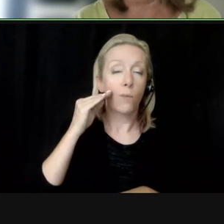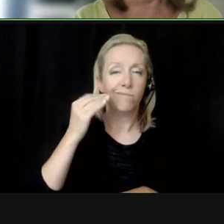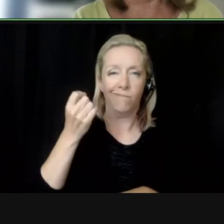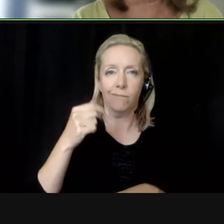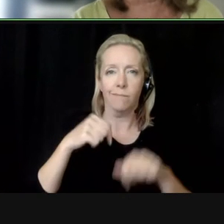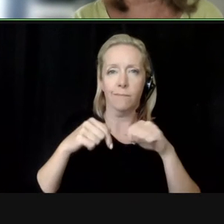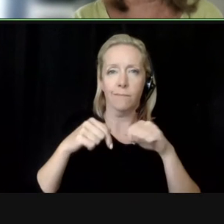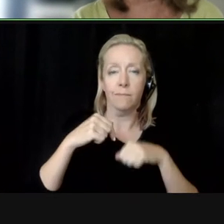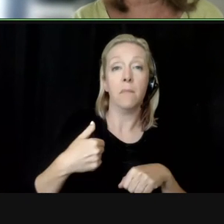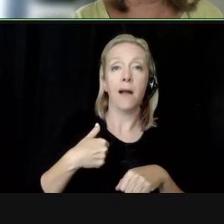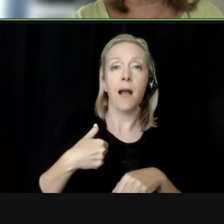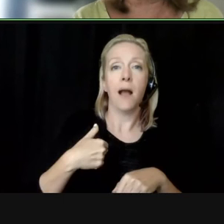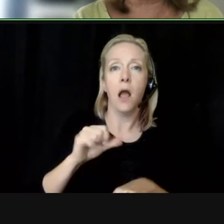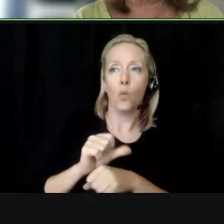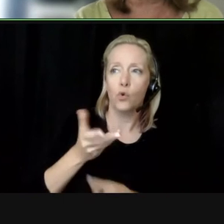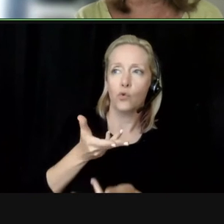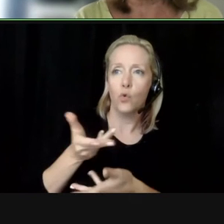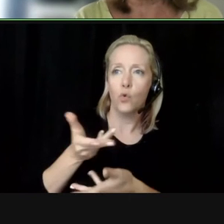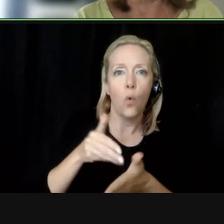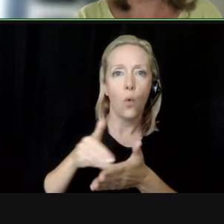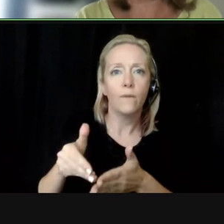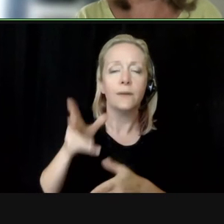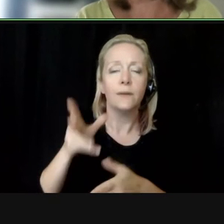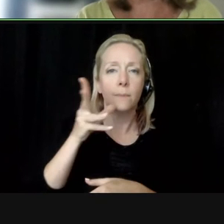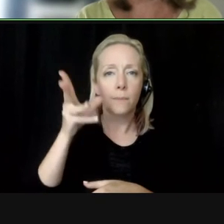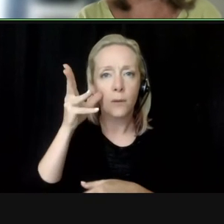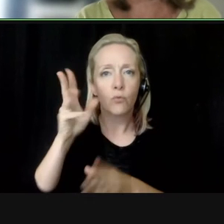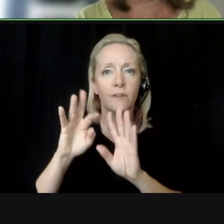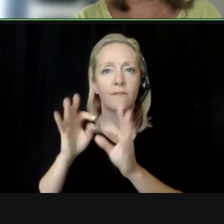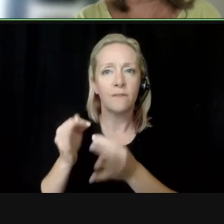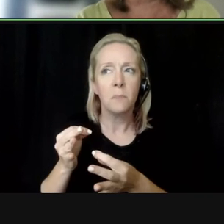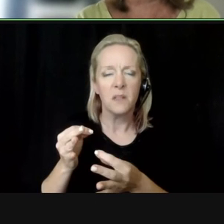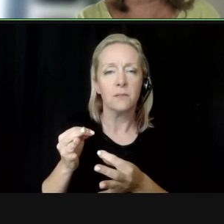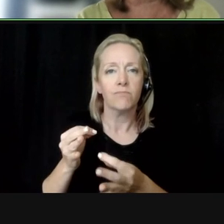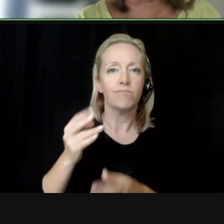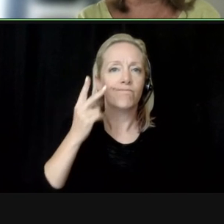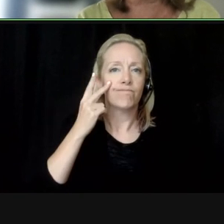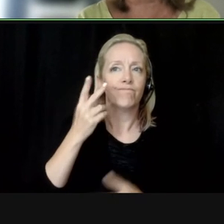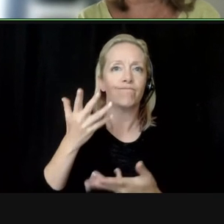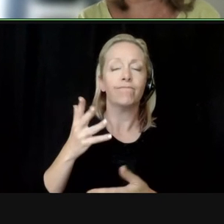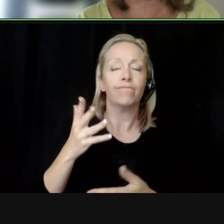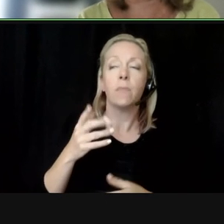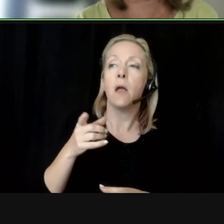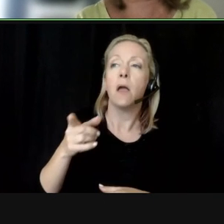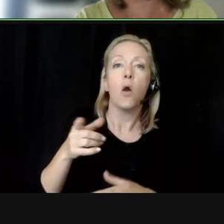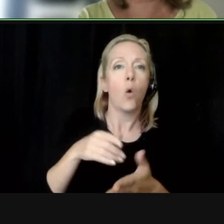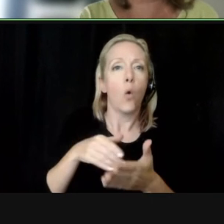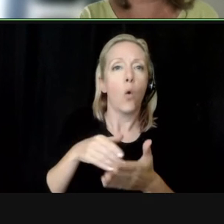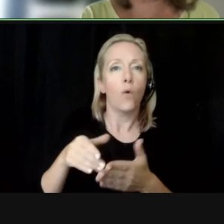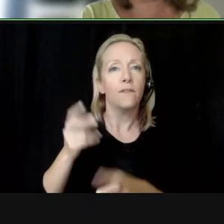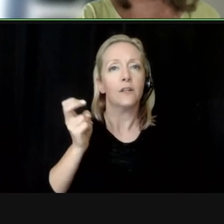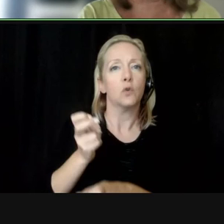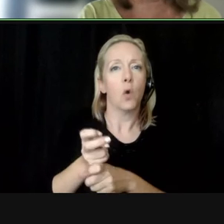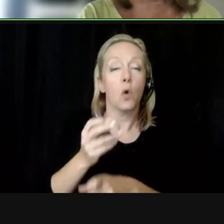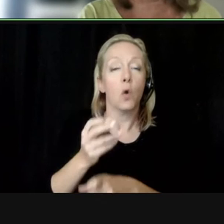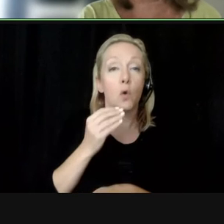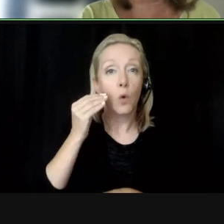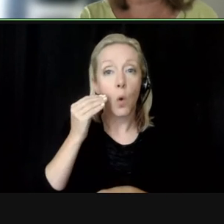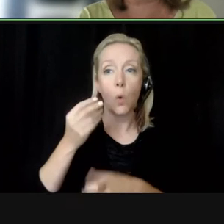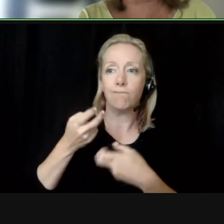with parents and their families, that we know that sometimes it's really hard about giving them a little bit